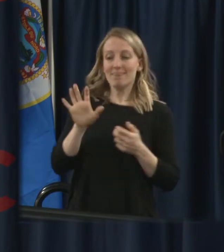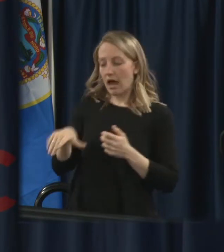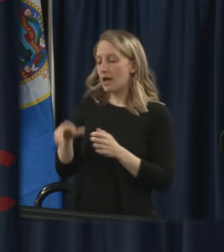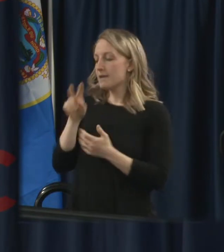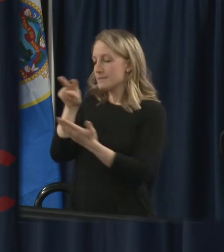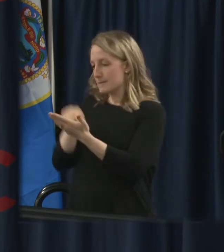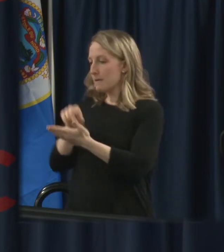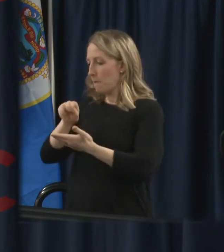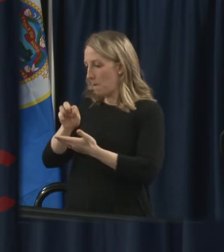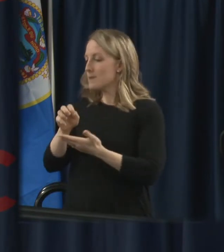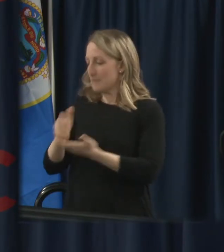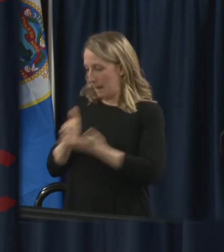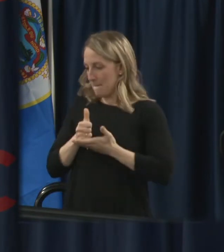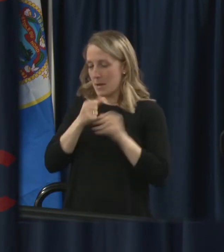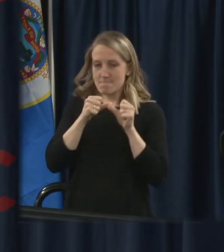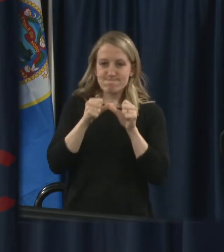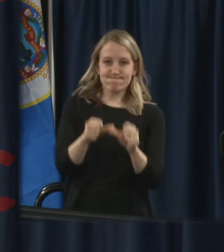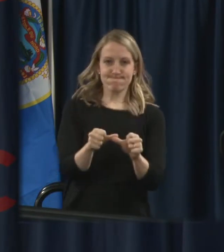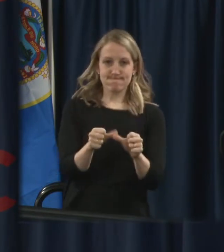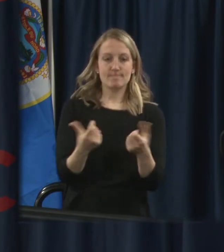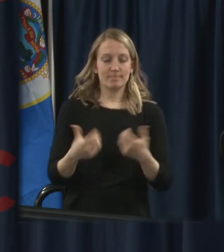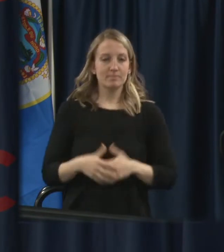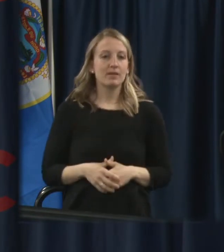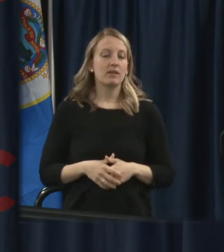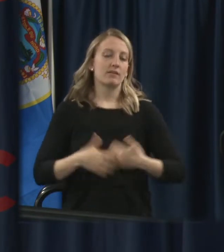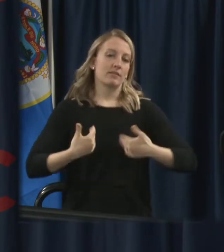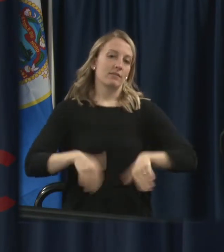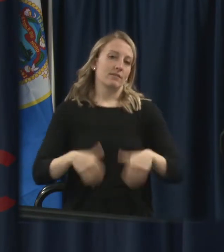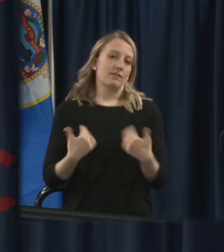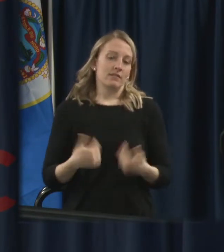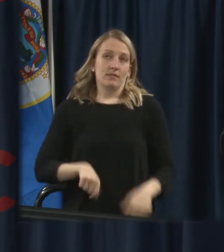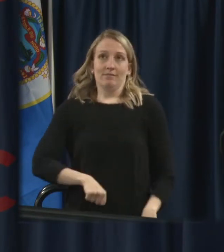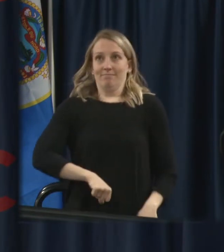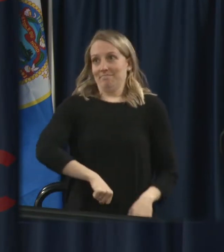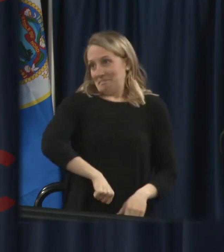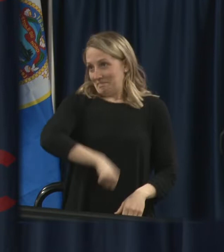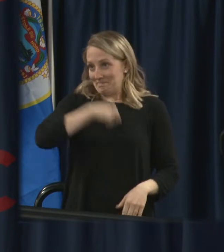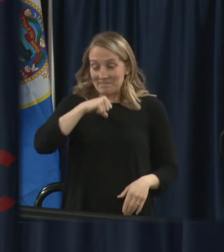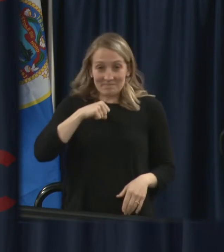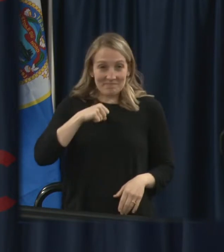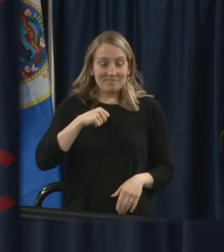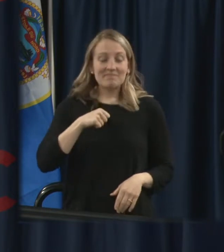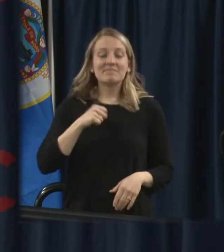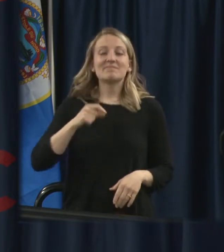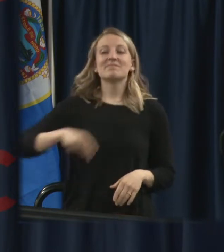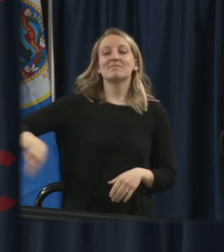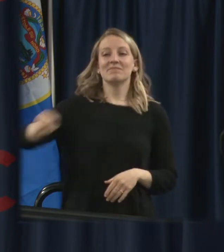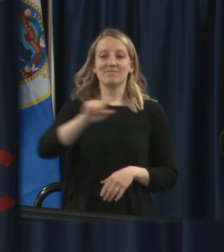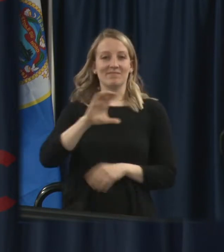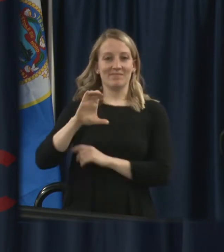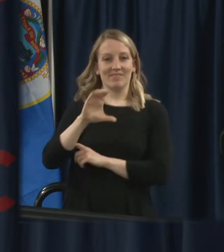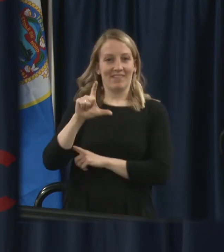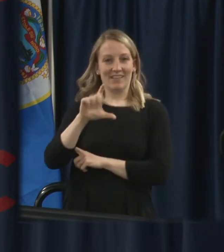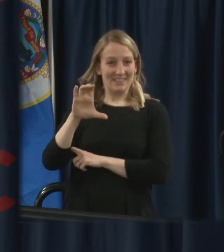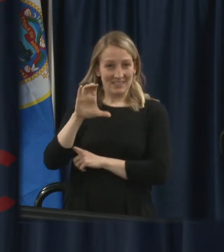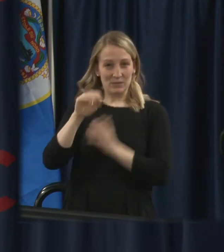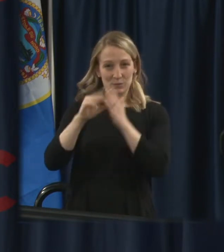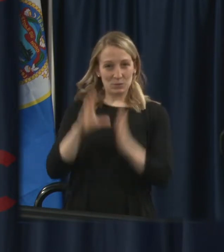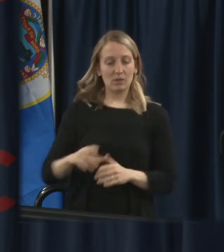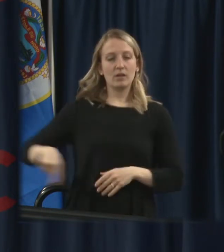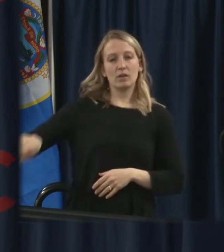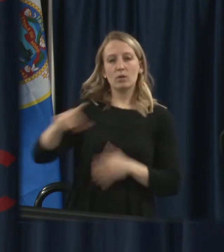me forward. So it gives us tremendous pride knowing that Central Lakes College students are